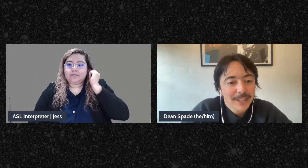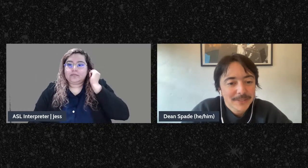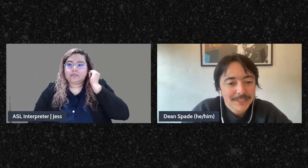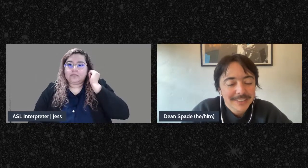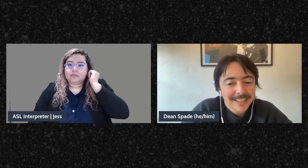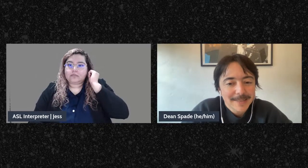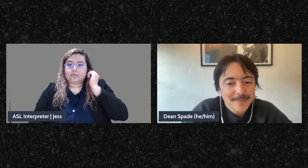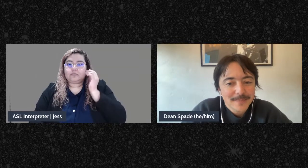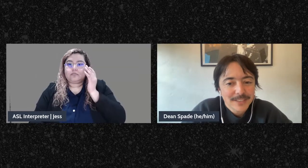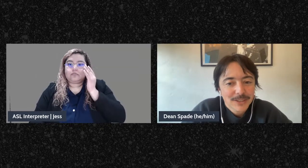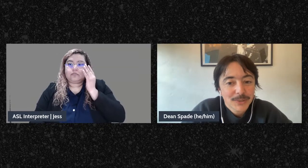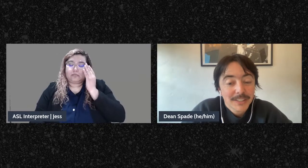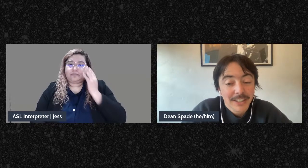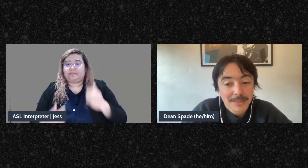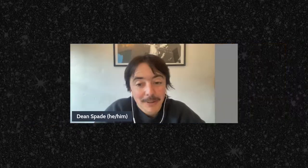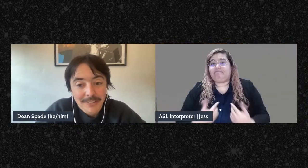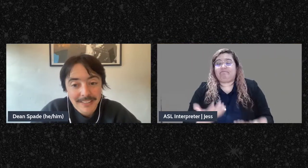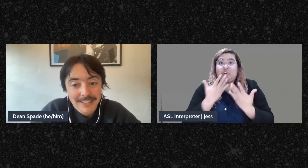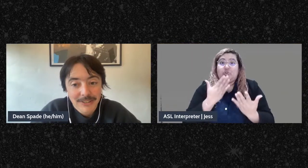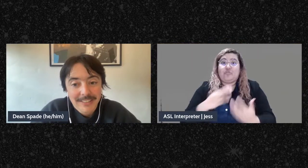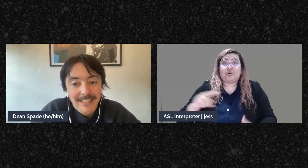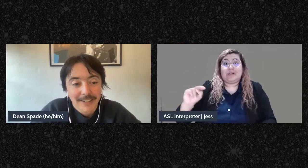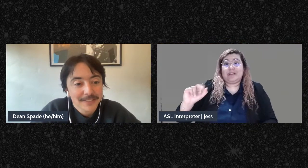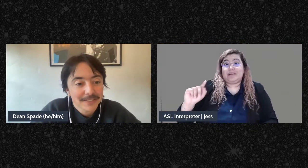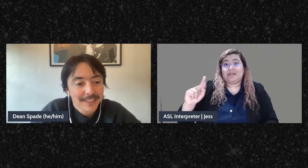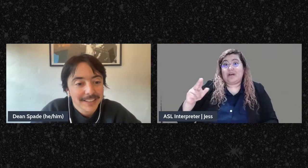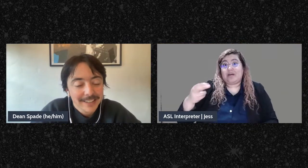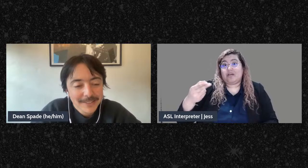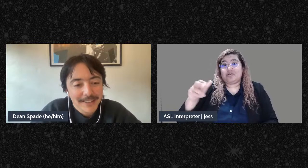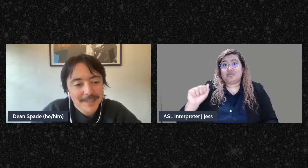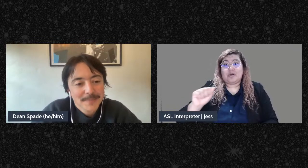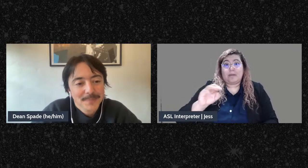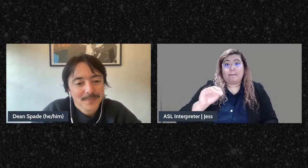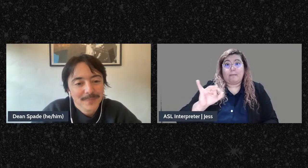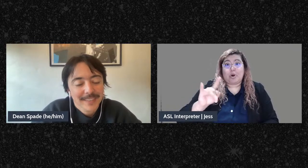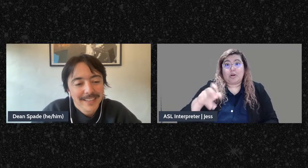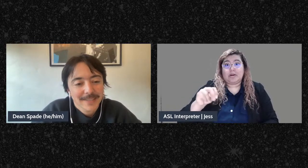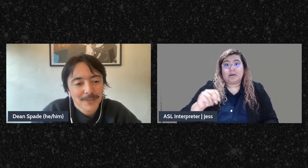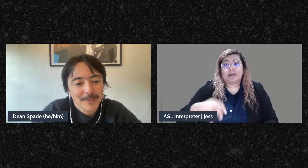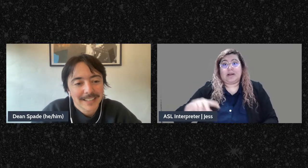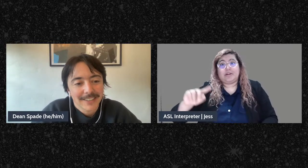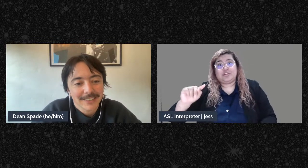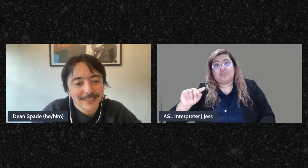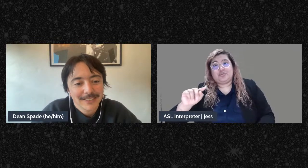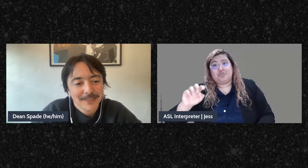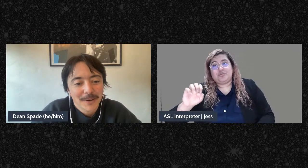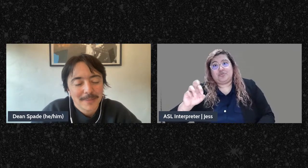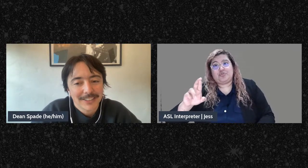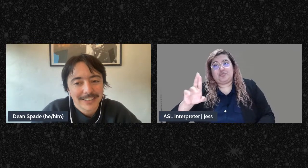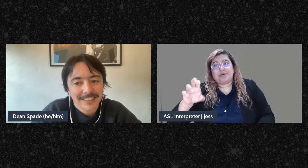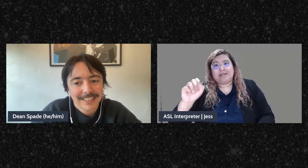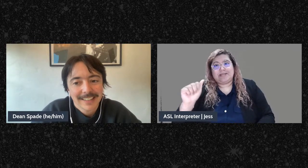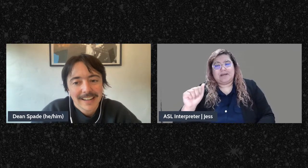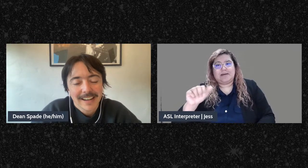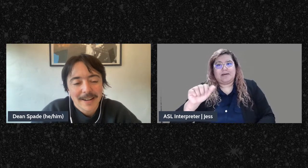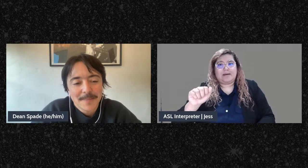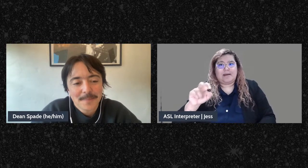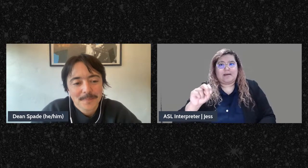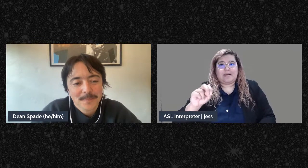I'm really grateful to Natasha Martin and Teresa Ehrenfeit from Seattle U, who Hope